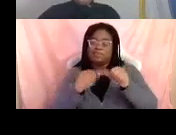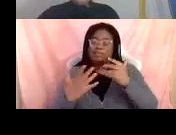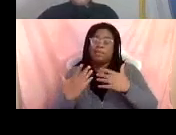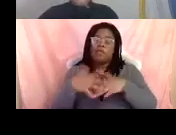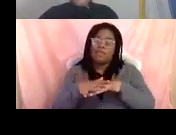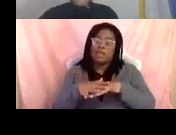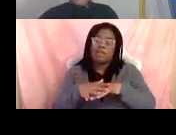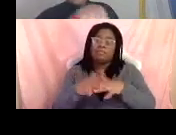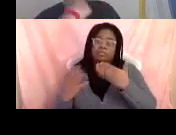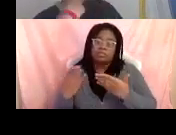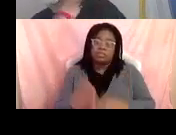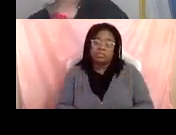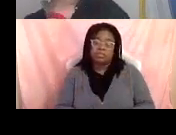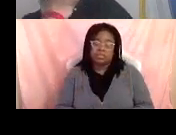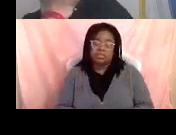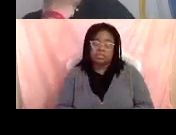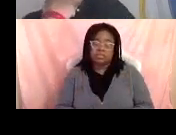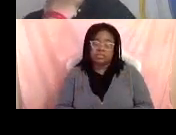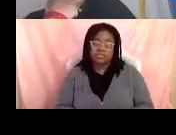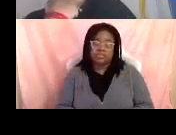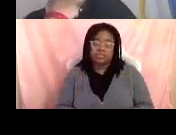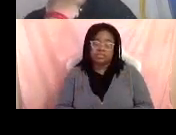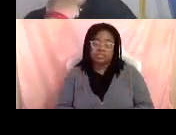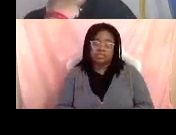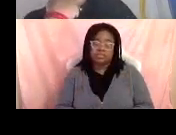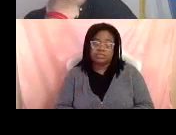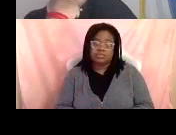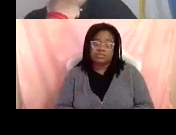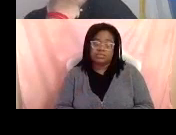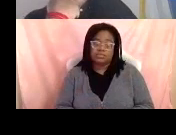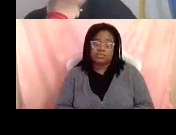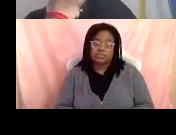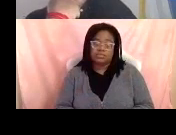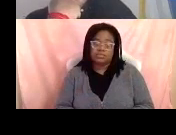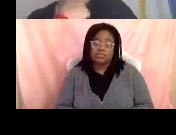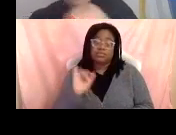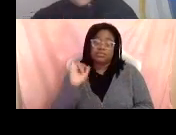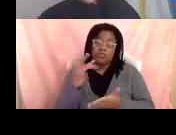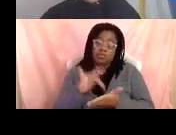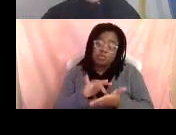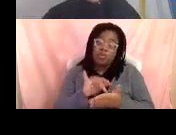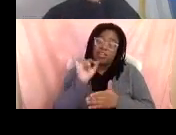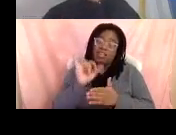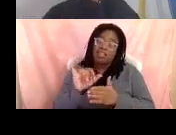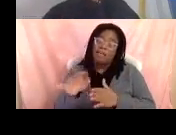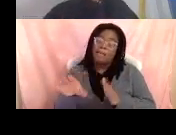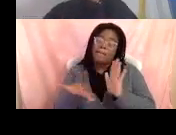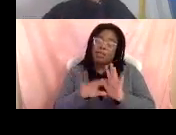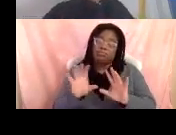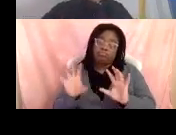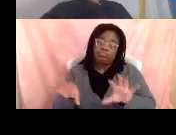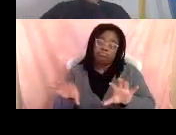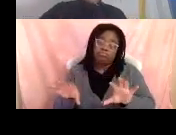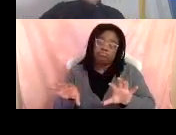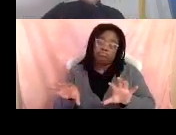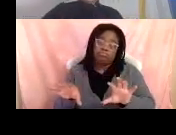overlaps in both, because it falls right in the middle in the bottom two quadrants.